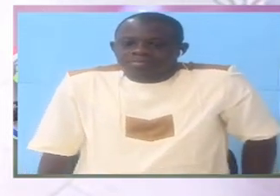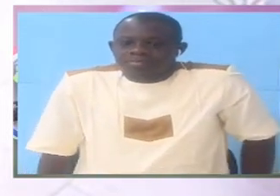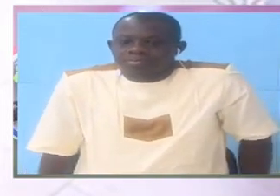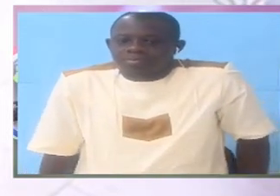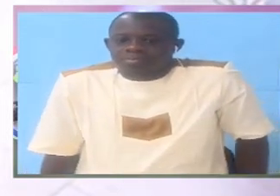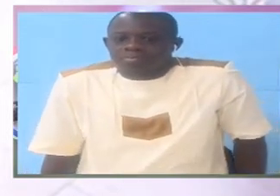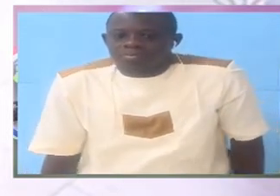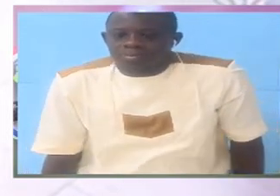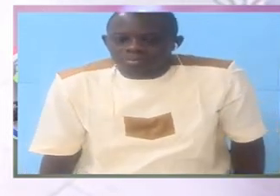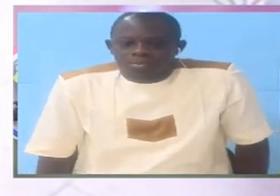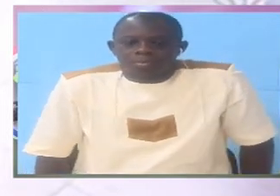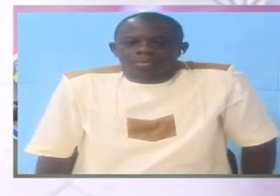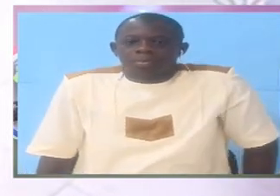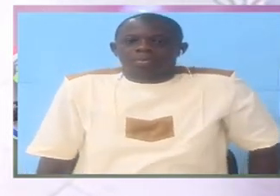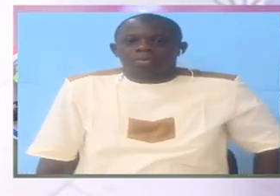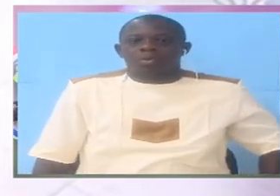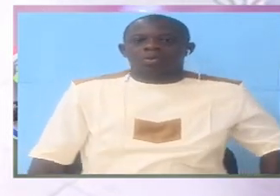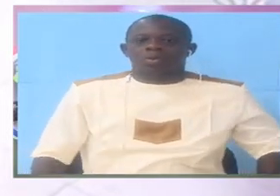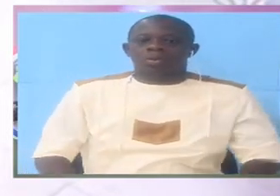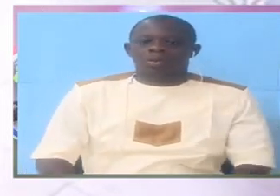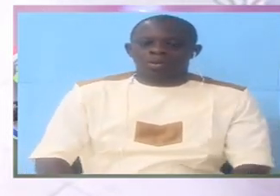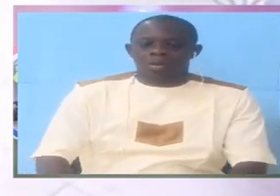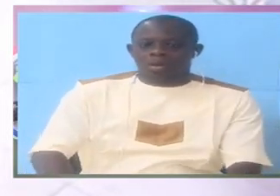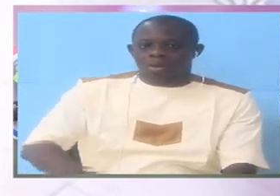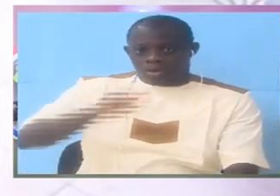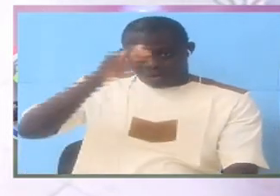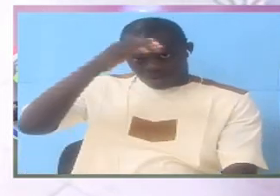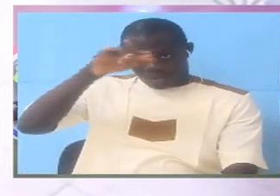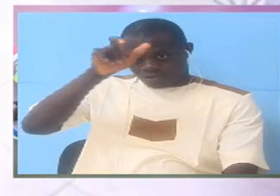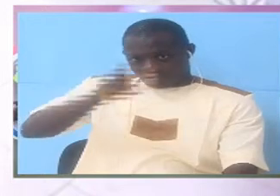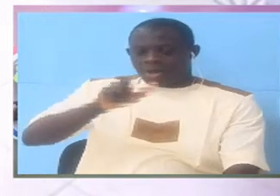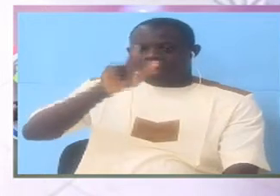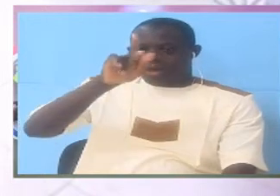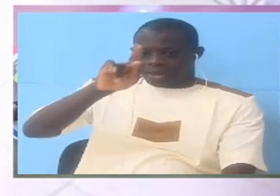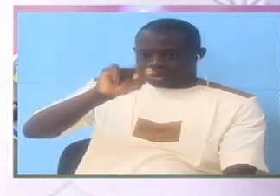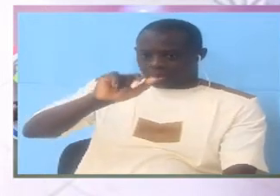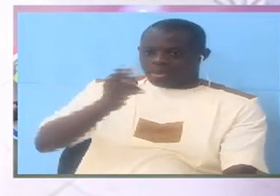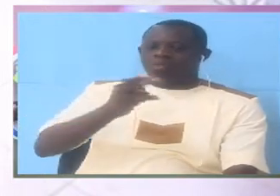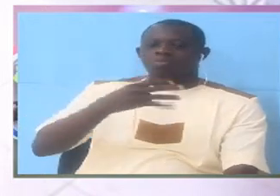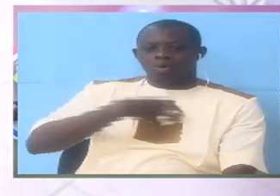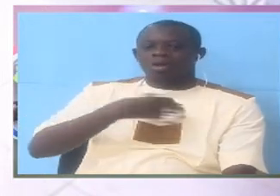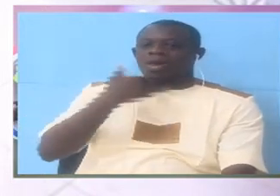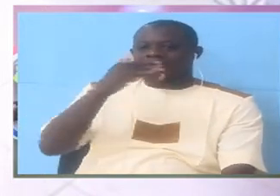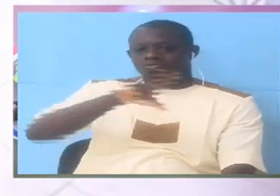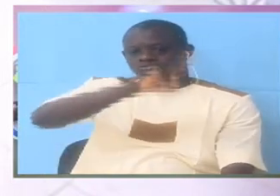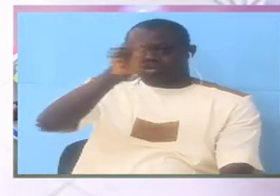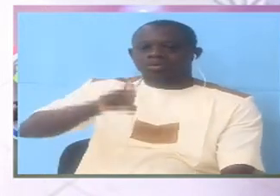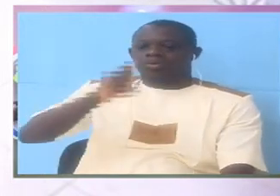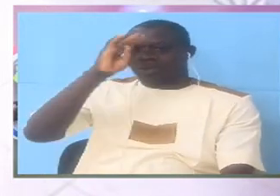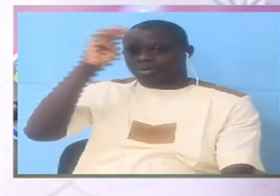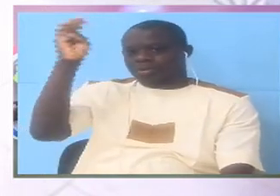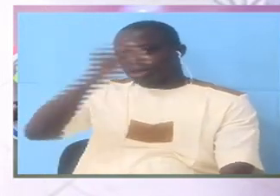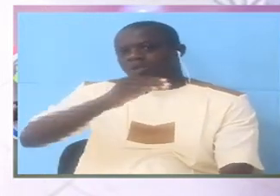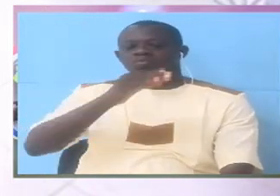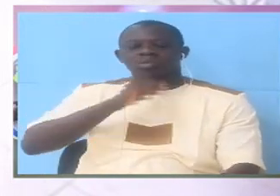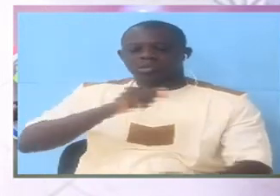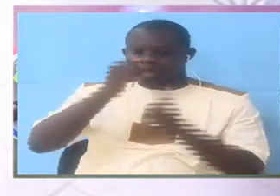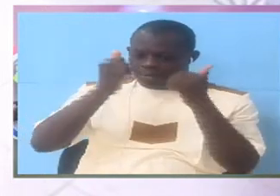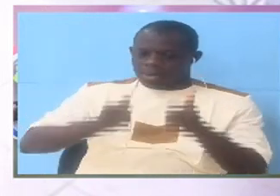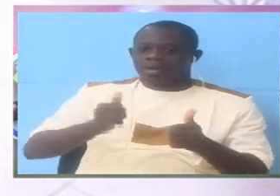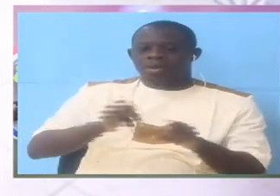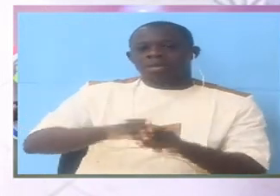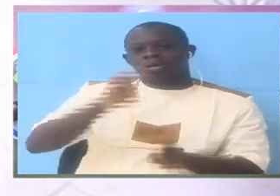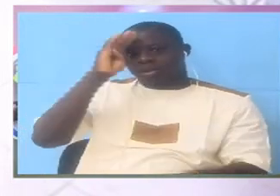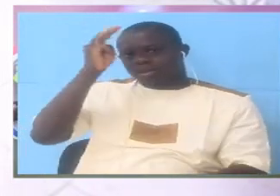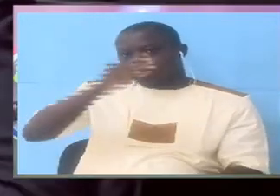Commissioner Carr, you have the floor, please. Commissioner Carr, welcome. Thank you, Chairman. Chairman. And thank you, Mr. Saho,